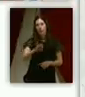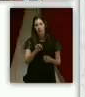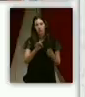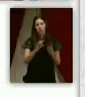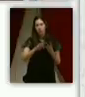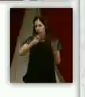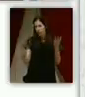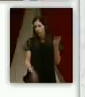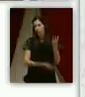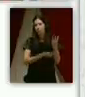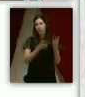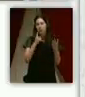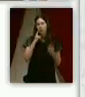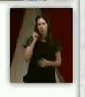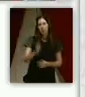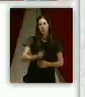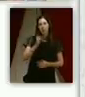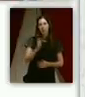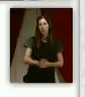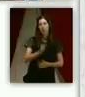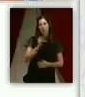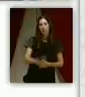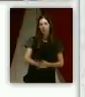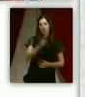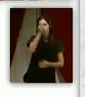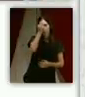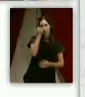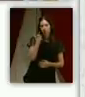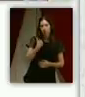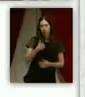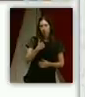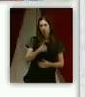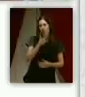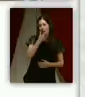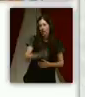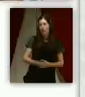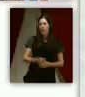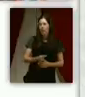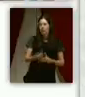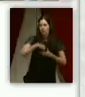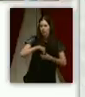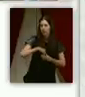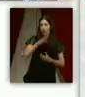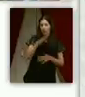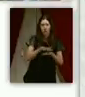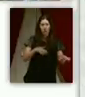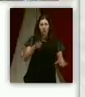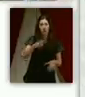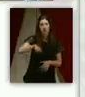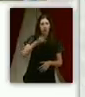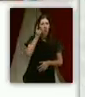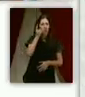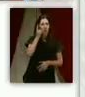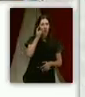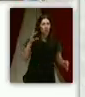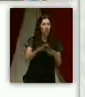MMS, or any other type of message. Nowadays, this is rather easy.